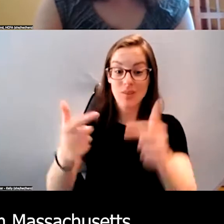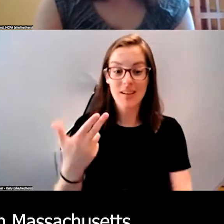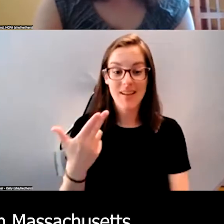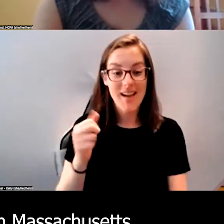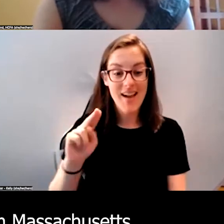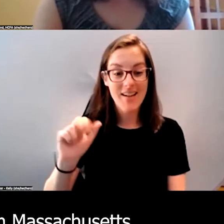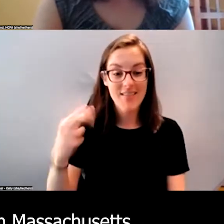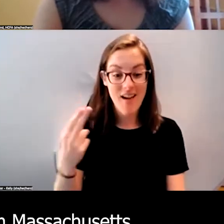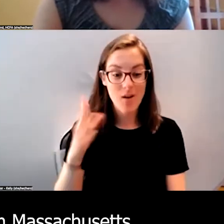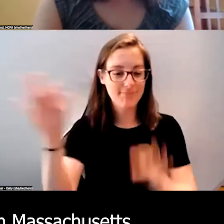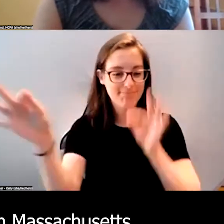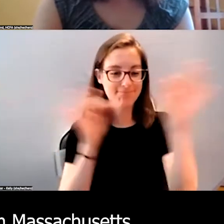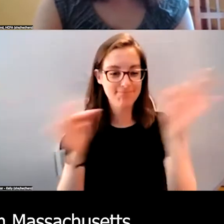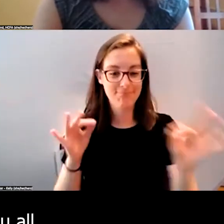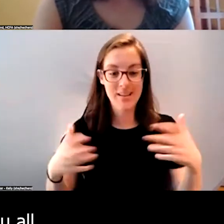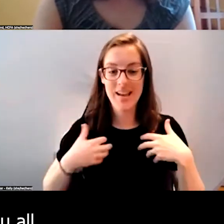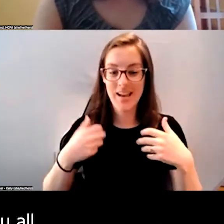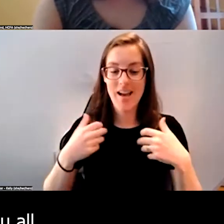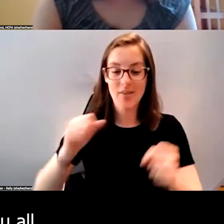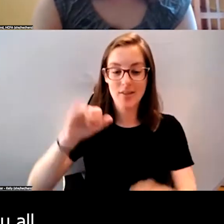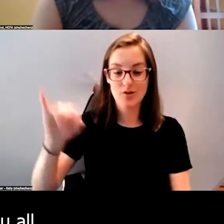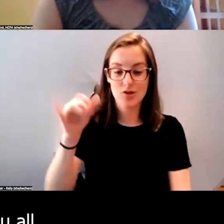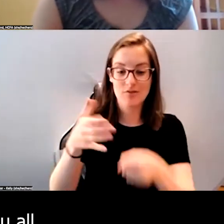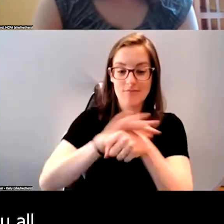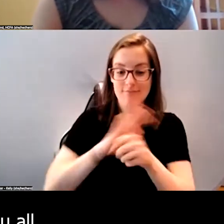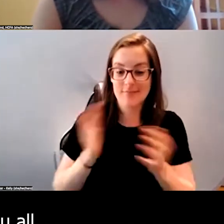healthcare coverage here in Massachusetts. Thank you all.